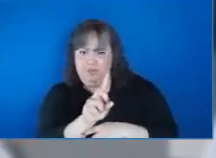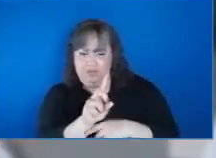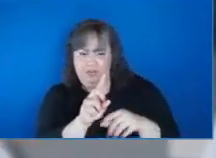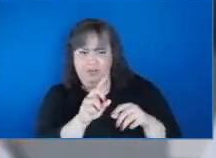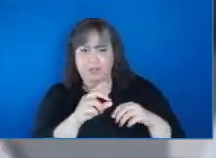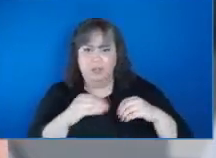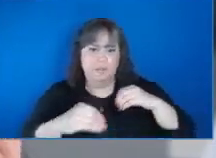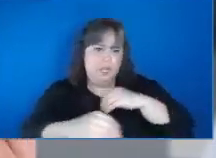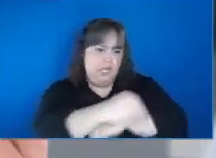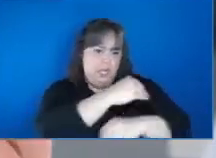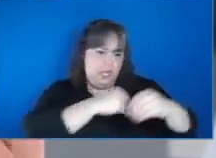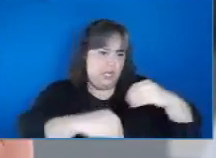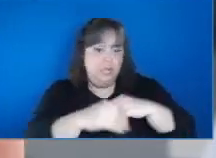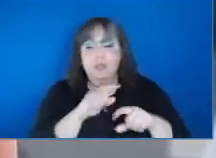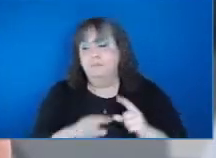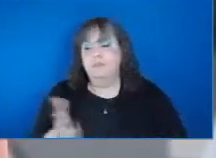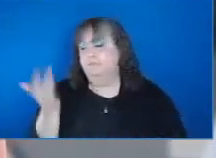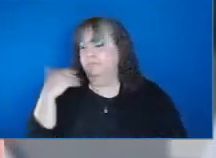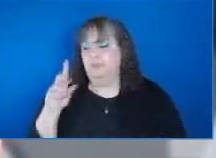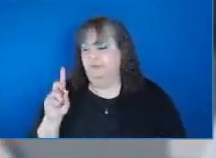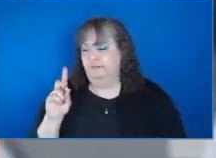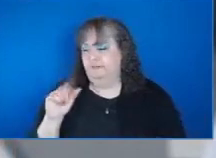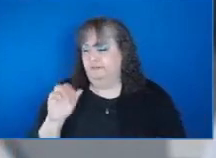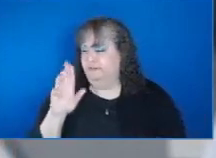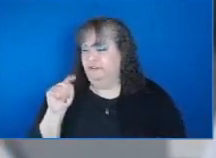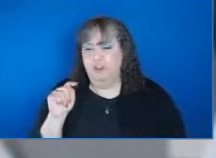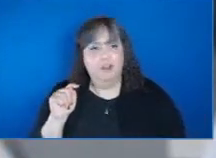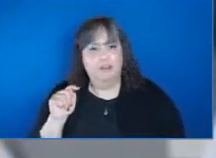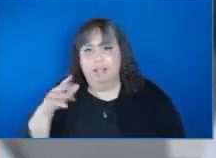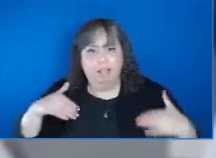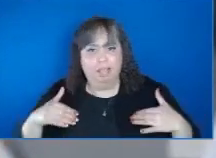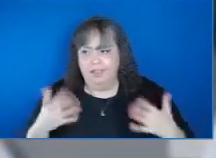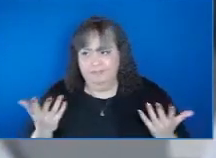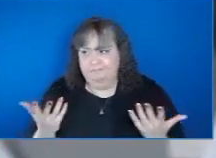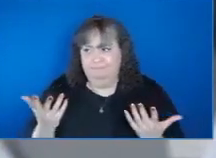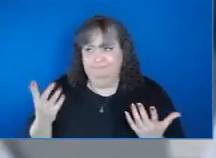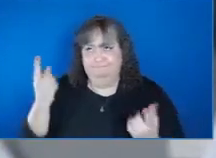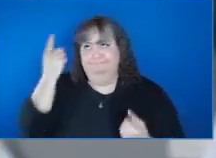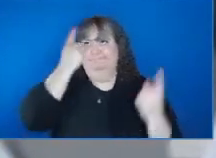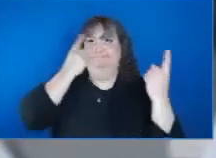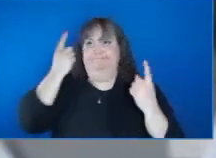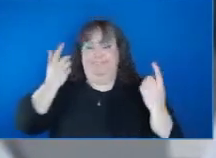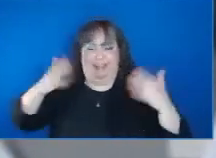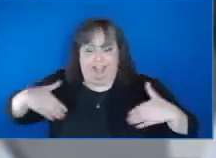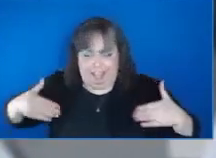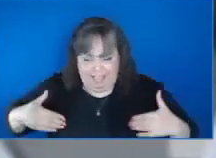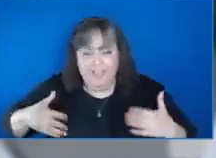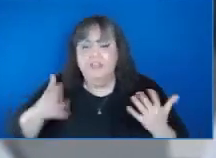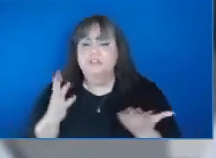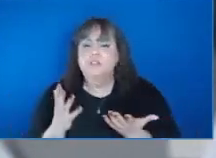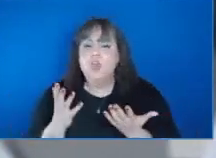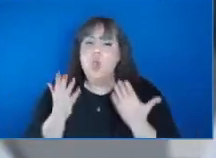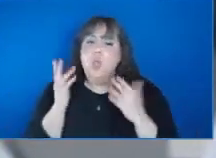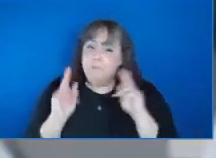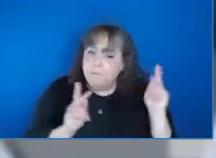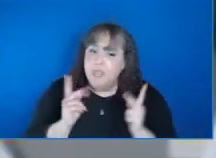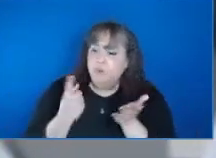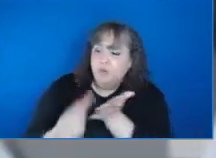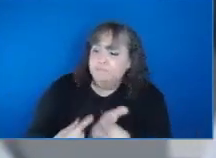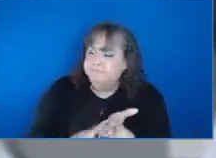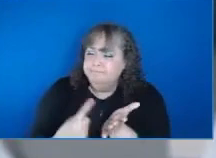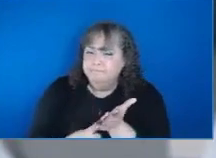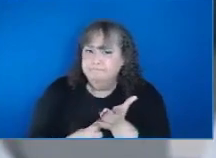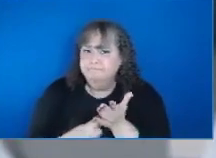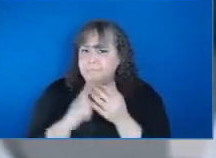mission didn't exist then. So, you know, it was sort of talked about in some science conferences and planetary defense conferences, this whole idea of a